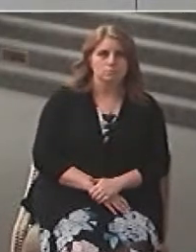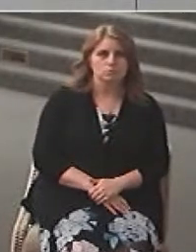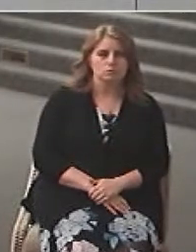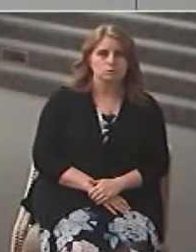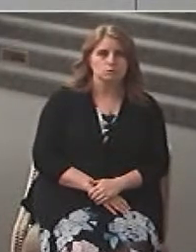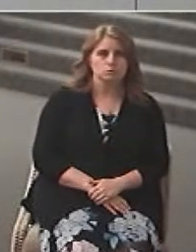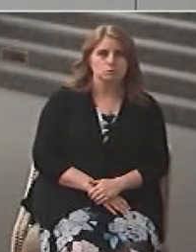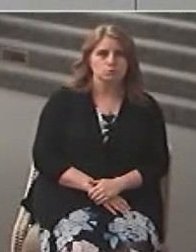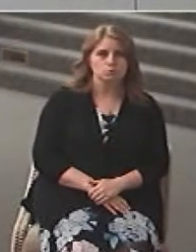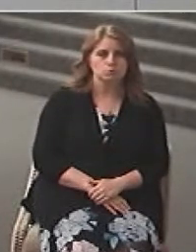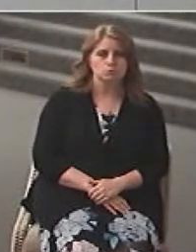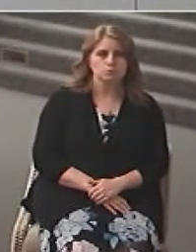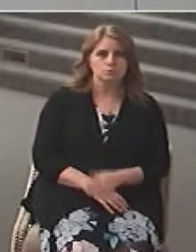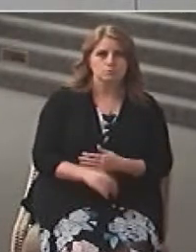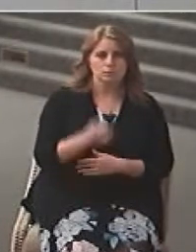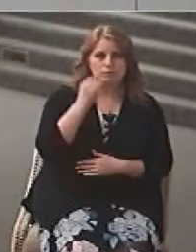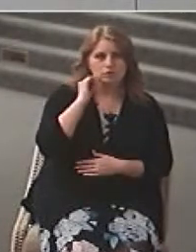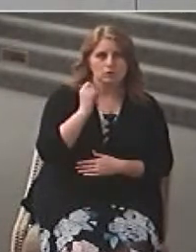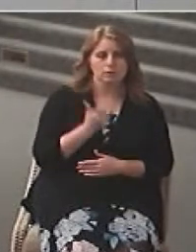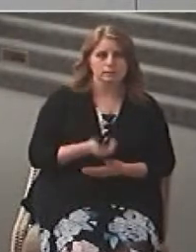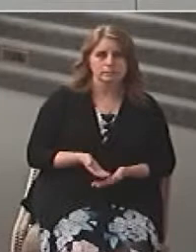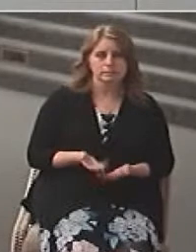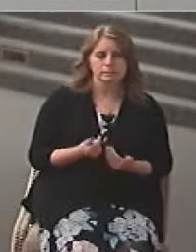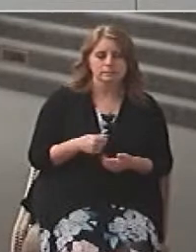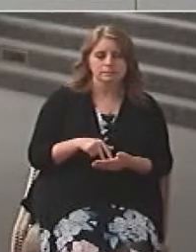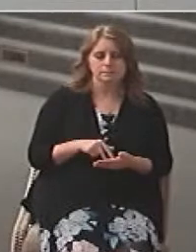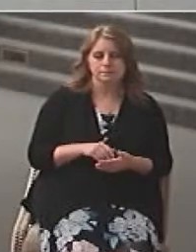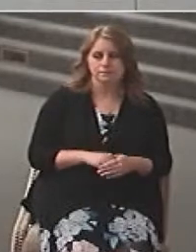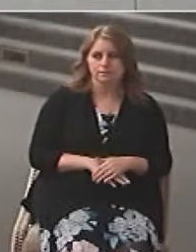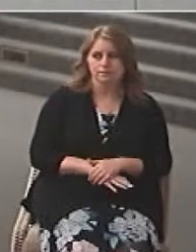If you'd all stand, please.